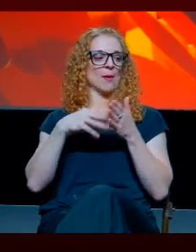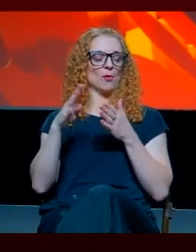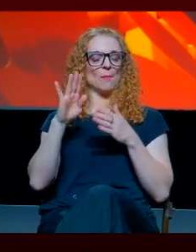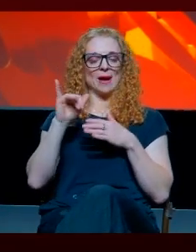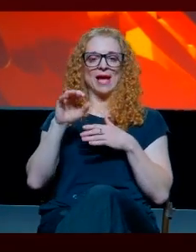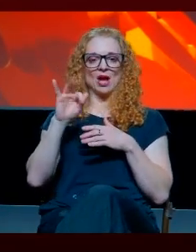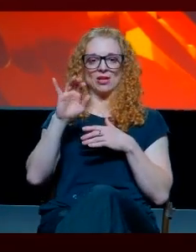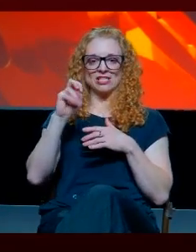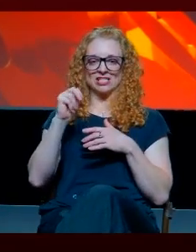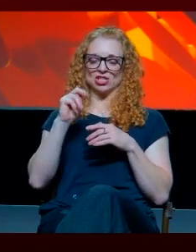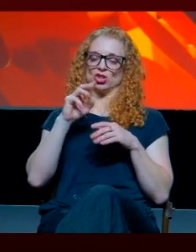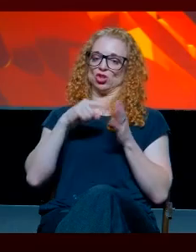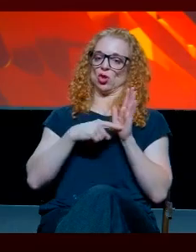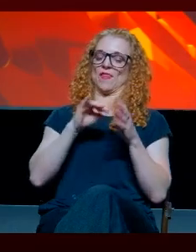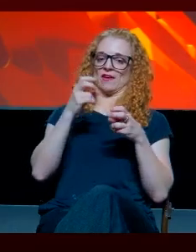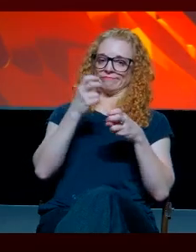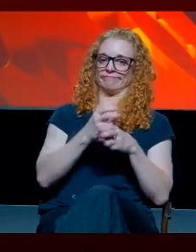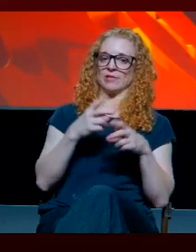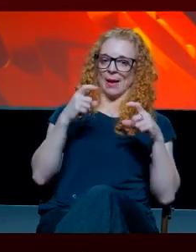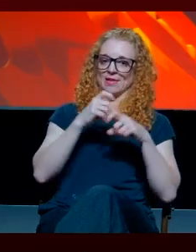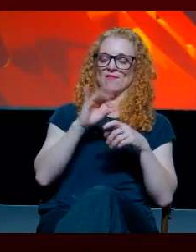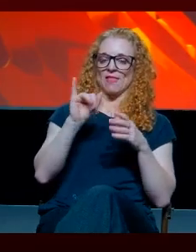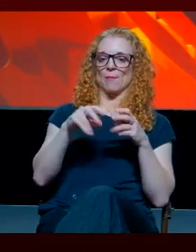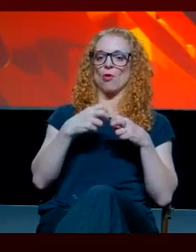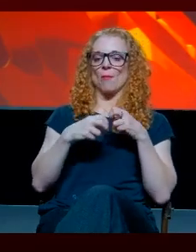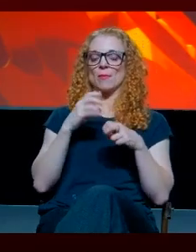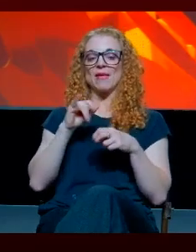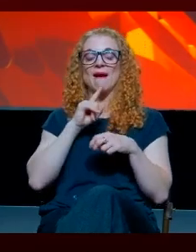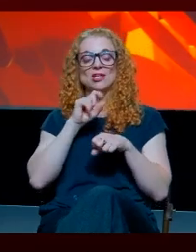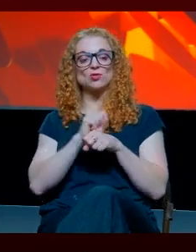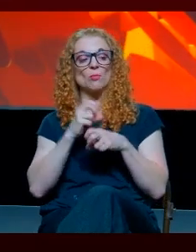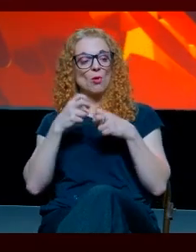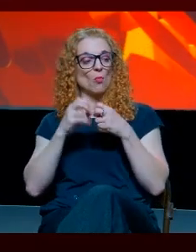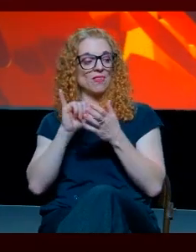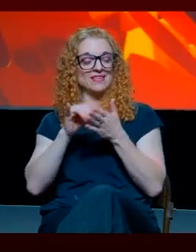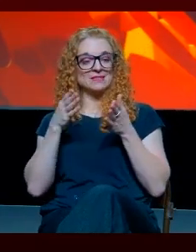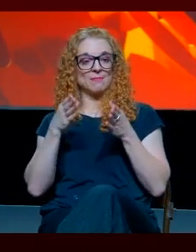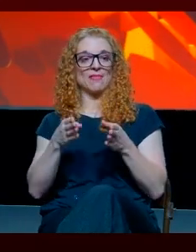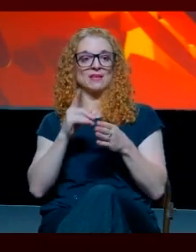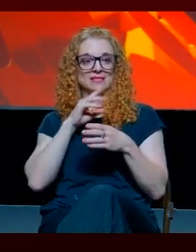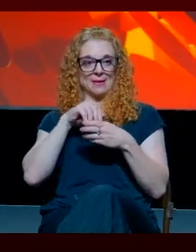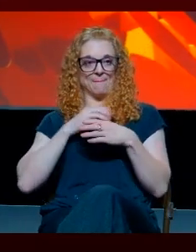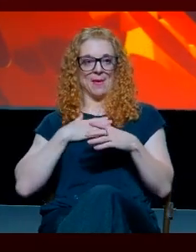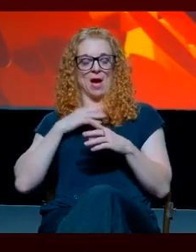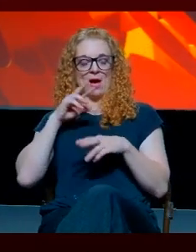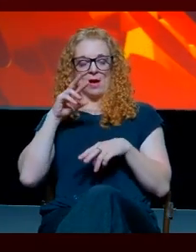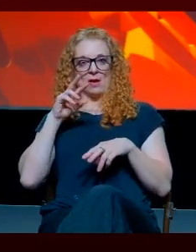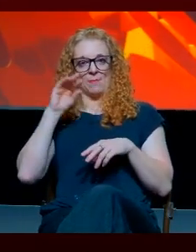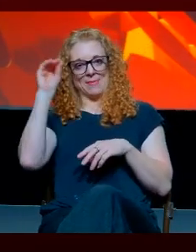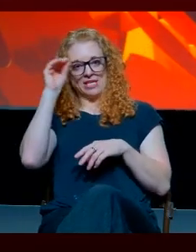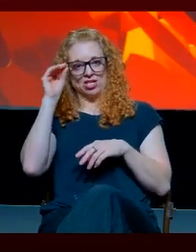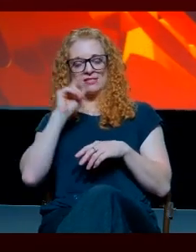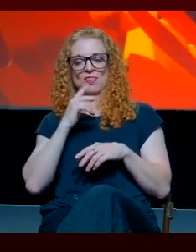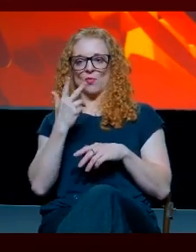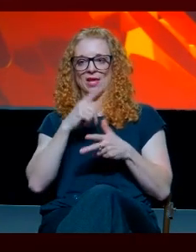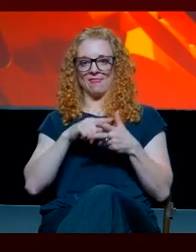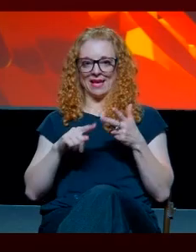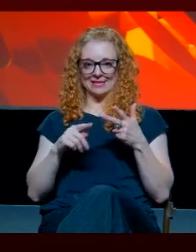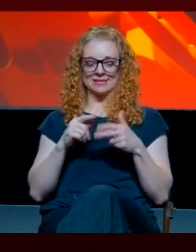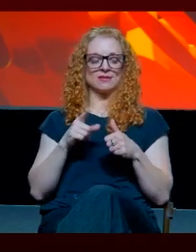established the hardness of this problem. The actual problem with this method is, in my view, three things.